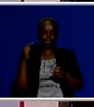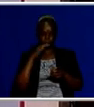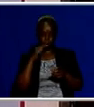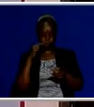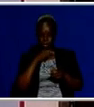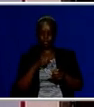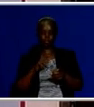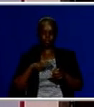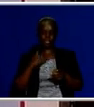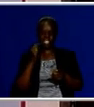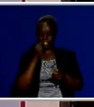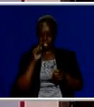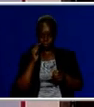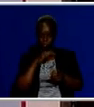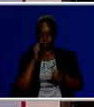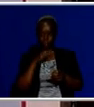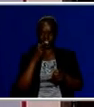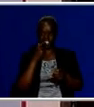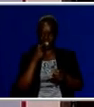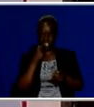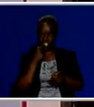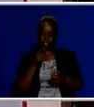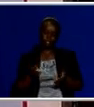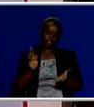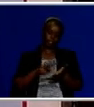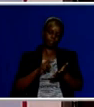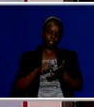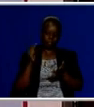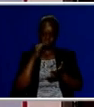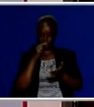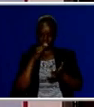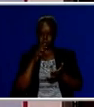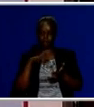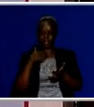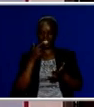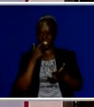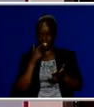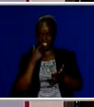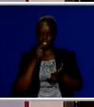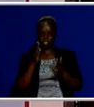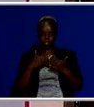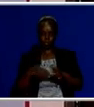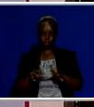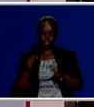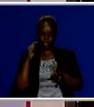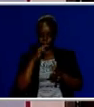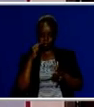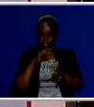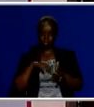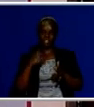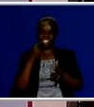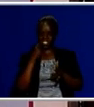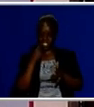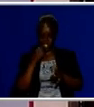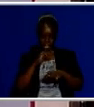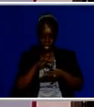brush my teeth, brush my teeth. I'll repeat, brush my teeth. Then this is the way I brush my teeth early